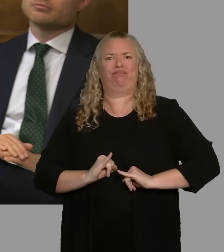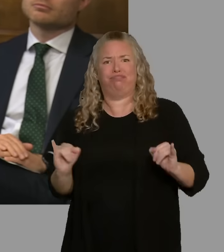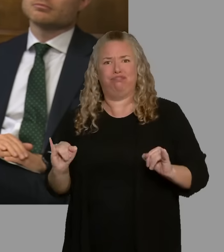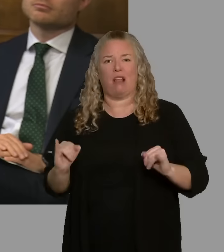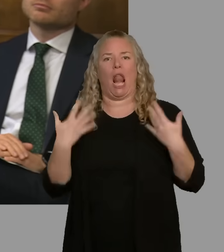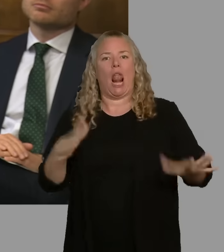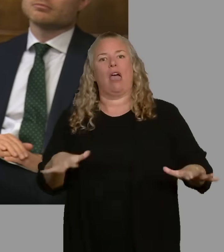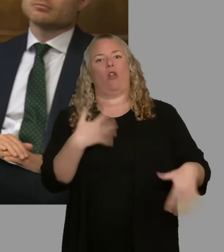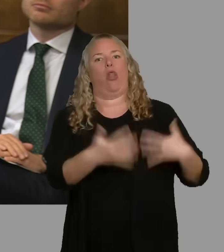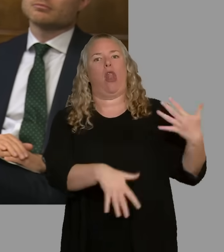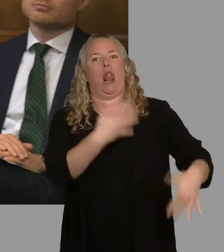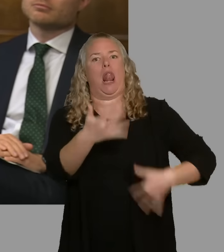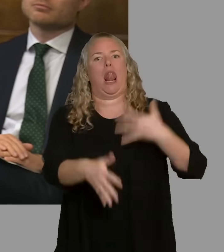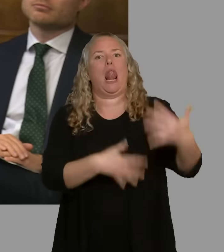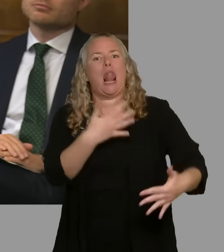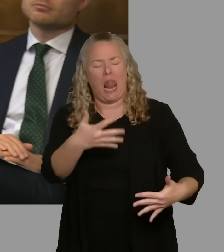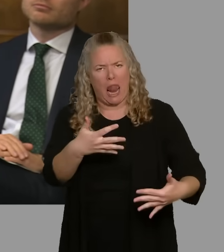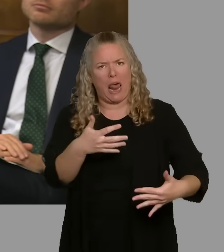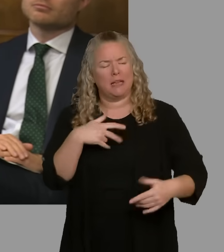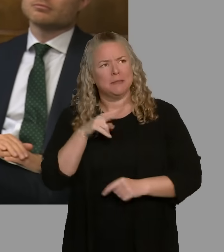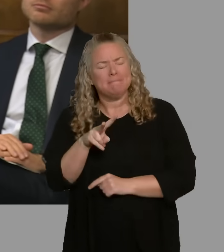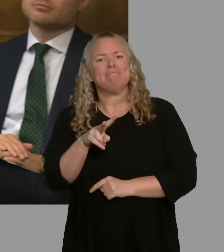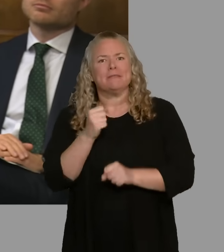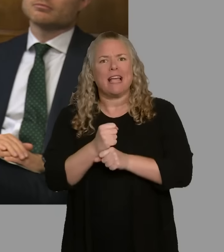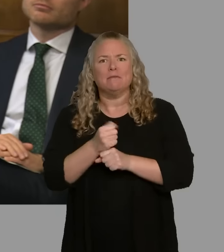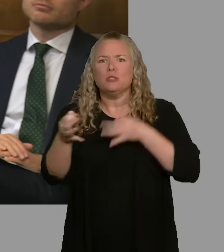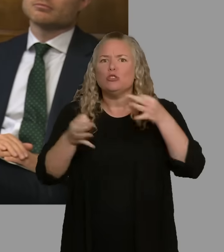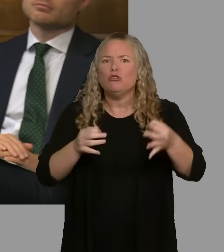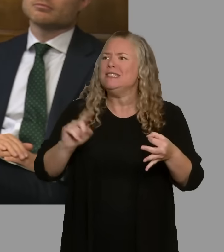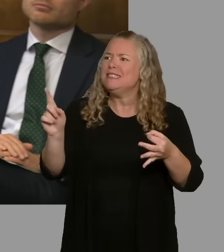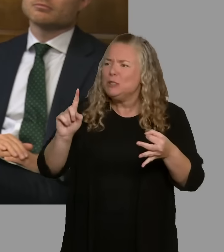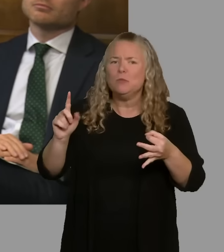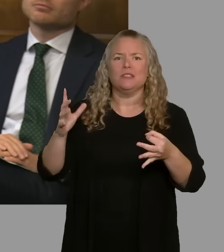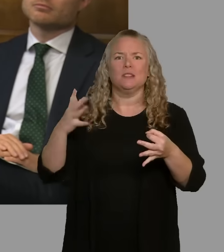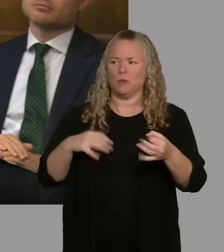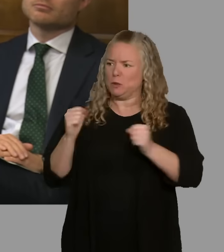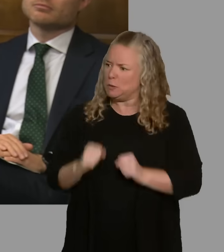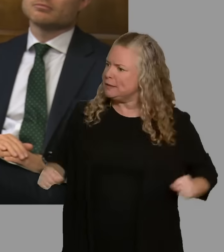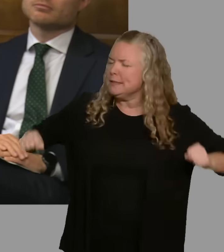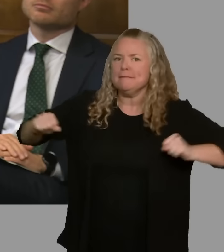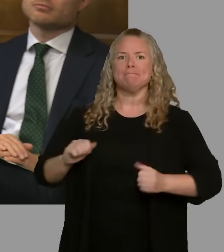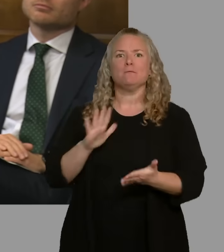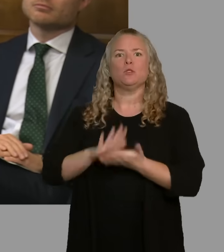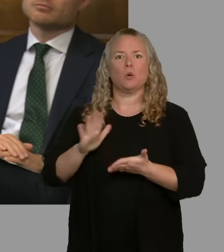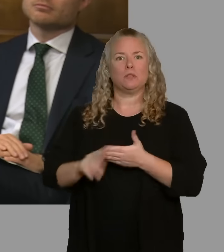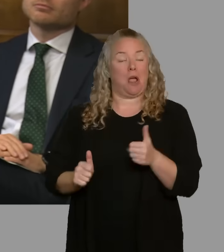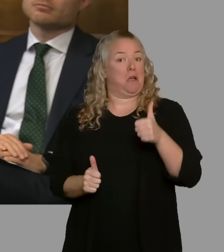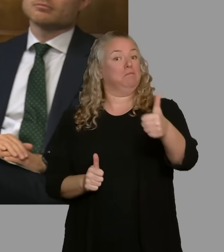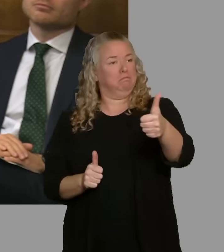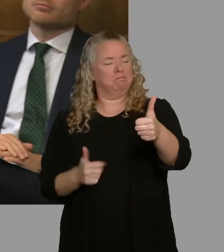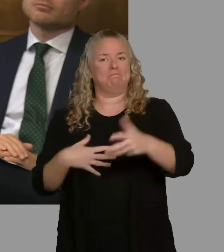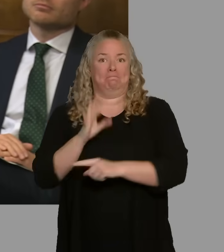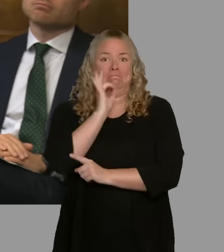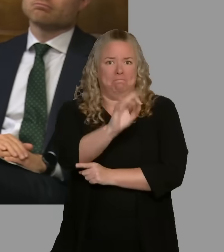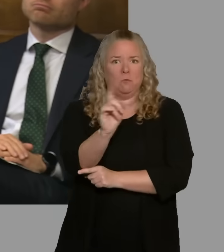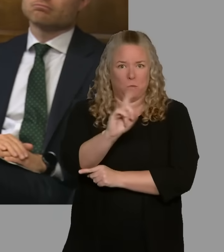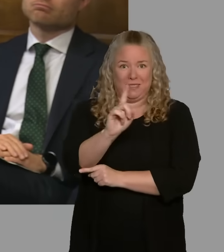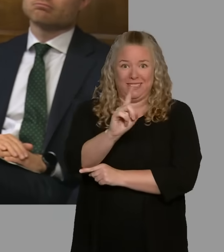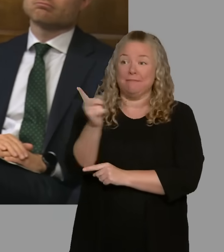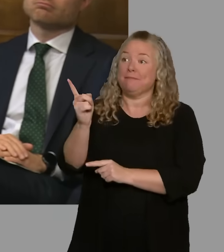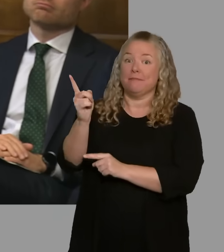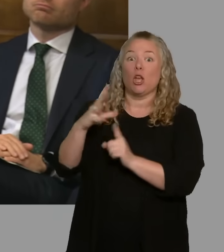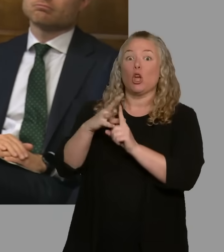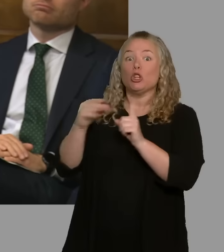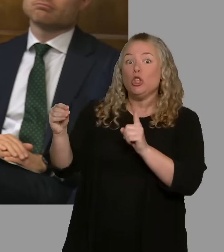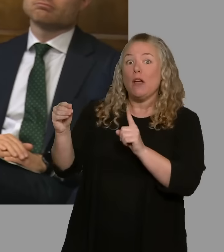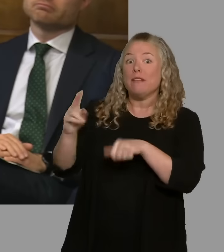he's been given to support our local police and to finally get a grip so my constituents can live their lives free of hassle and, most